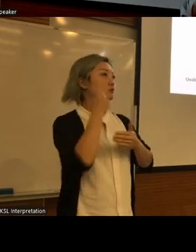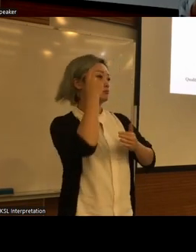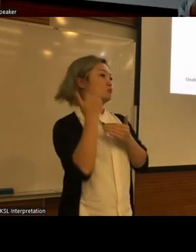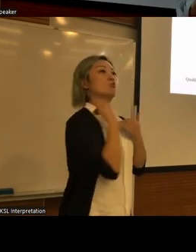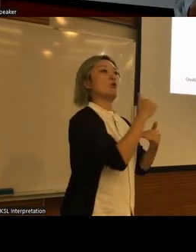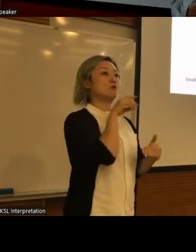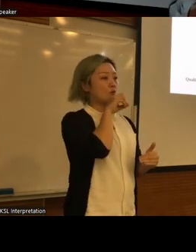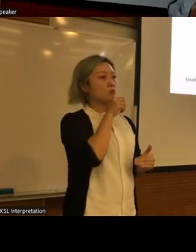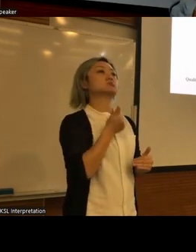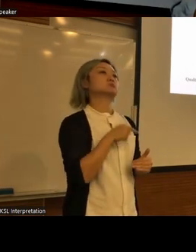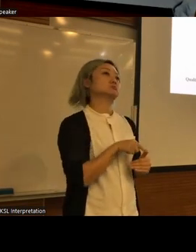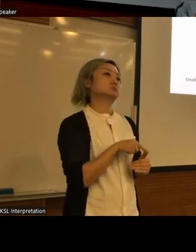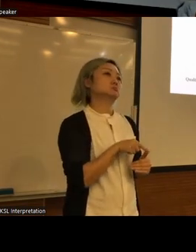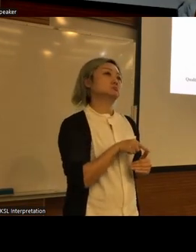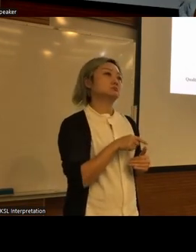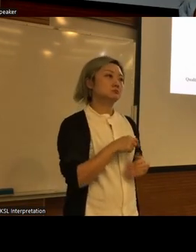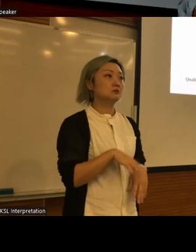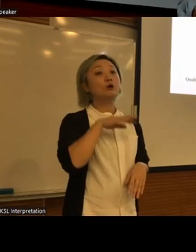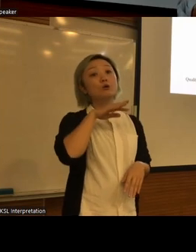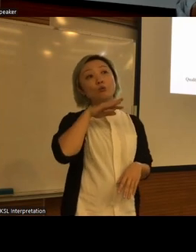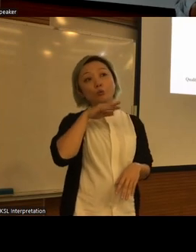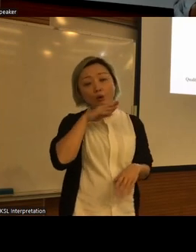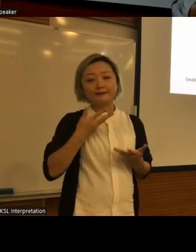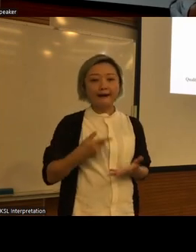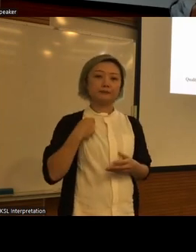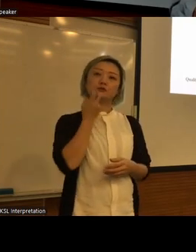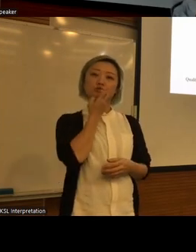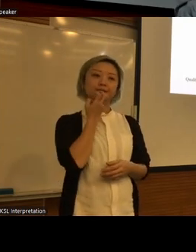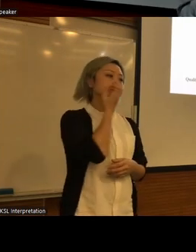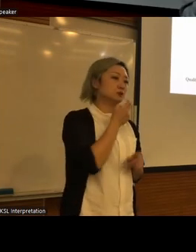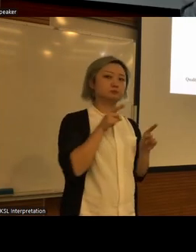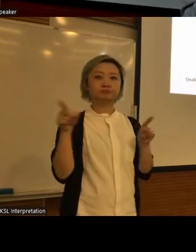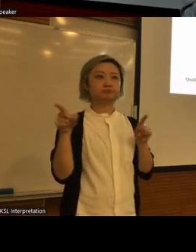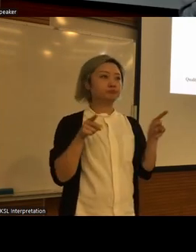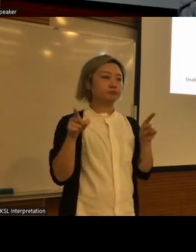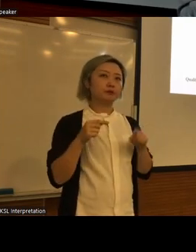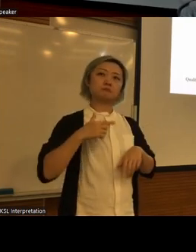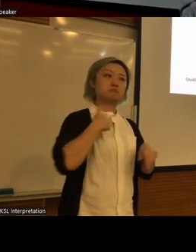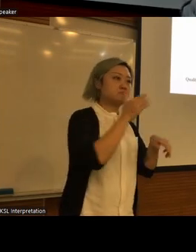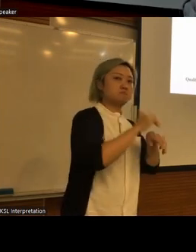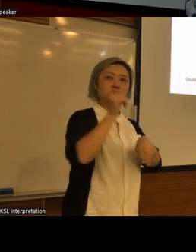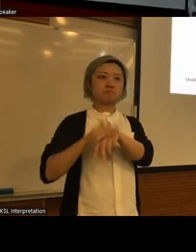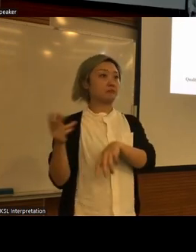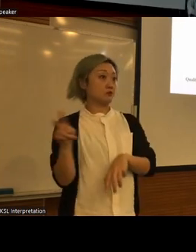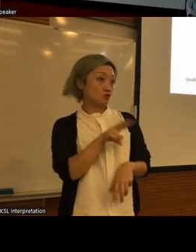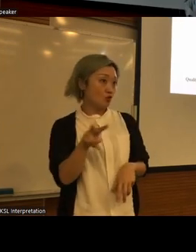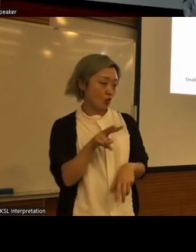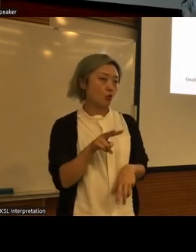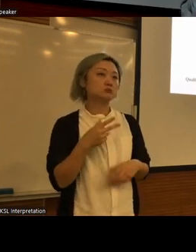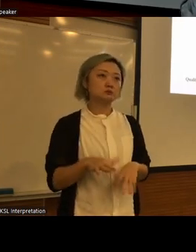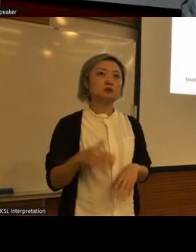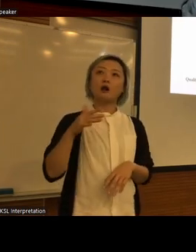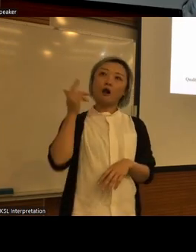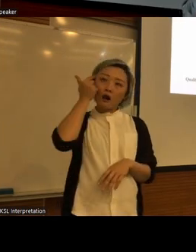the idea was that if the languages, the working languages, were fully mastered, then